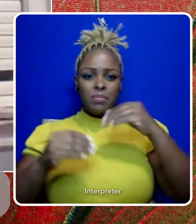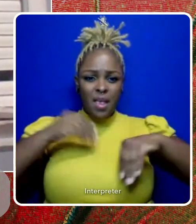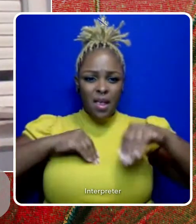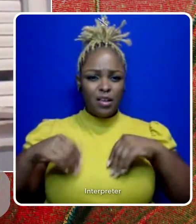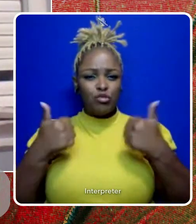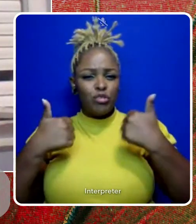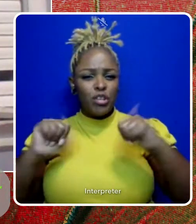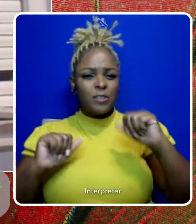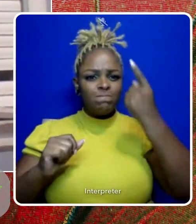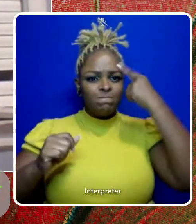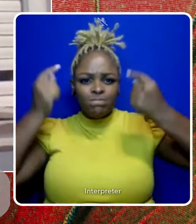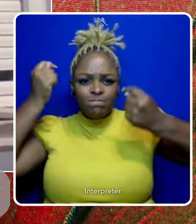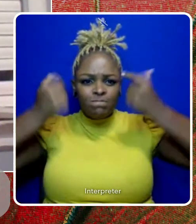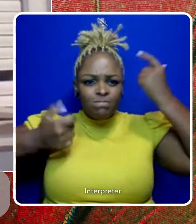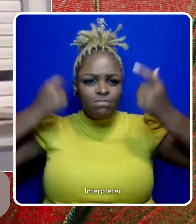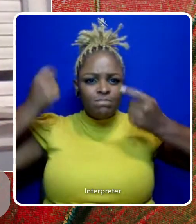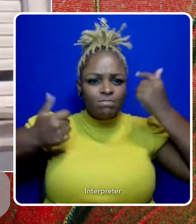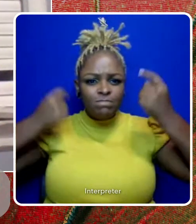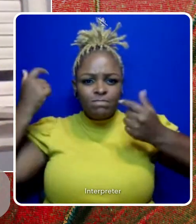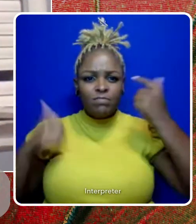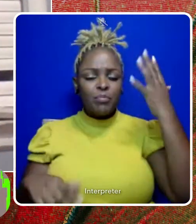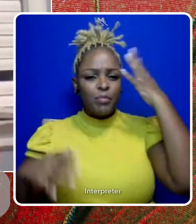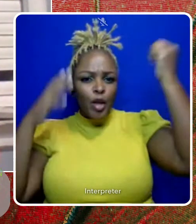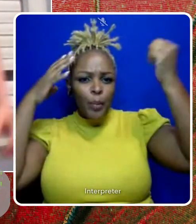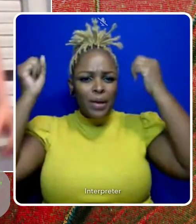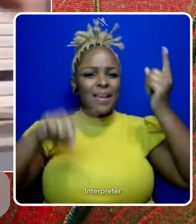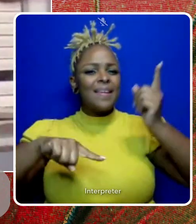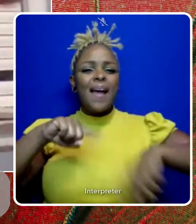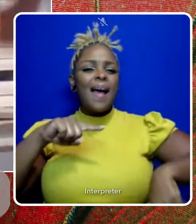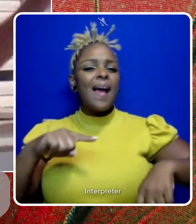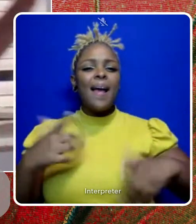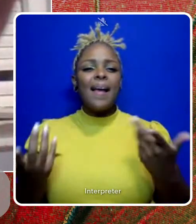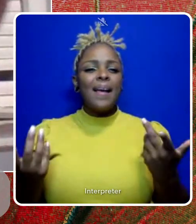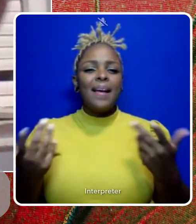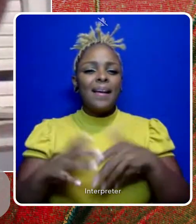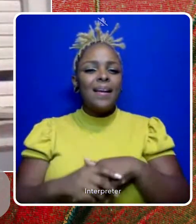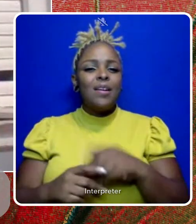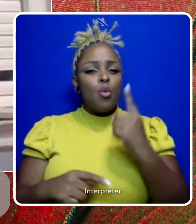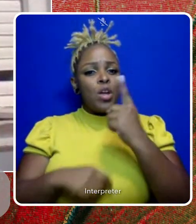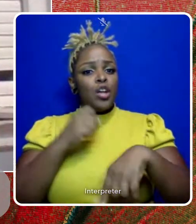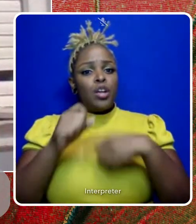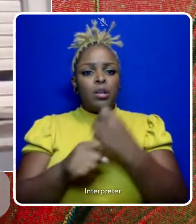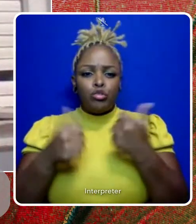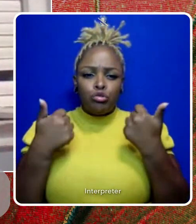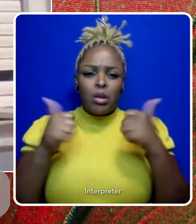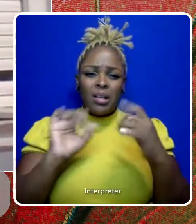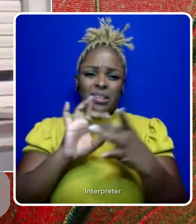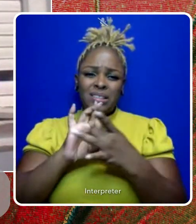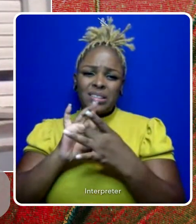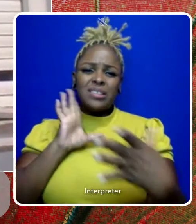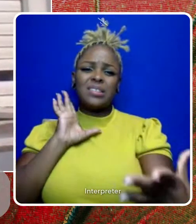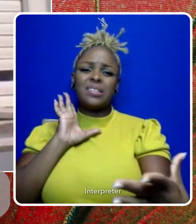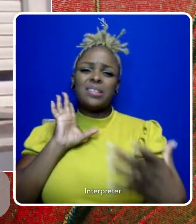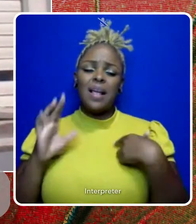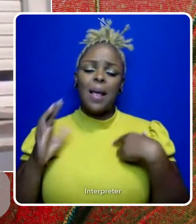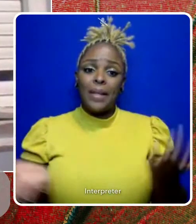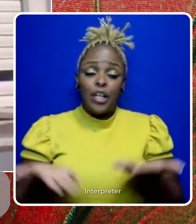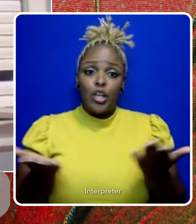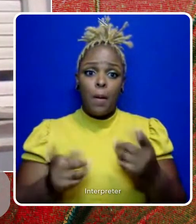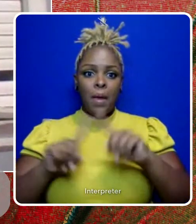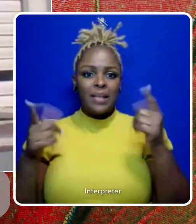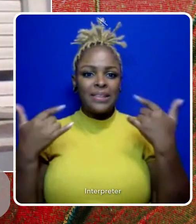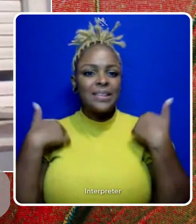spill you down the drain. I've been trying for a year without you even being here, and yet I am still caught in your phantom